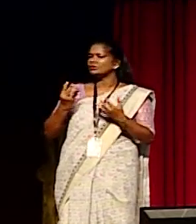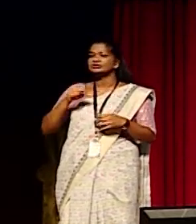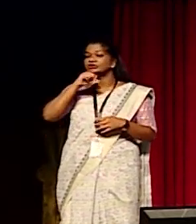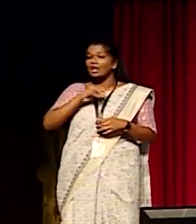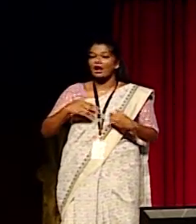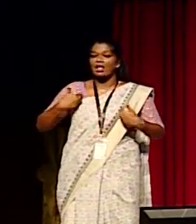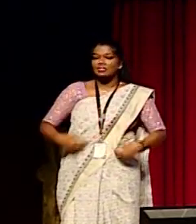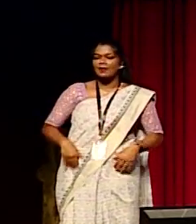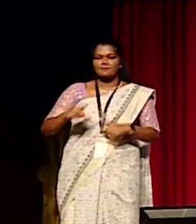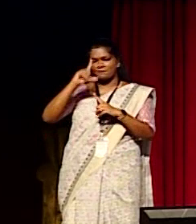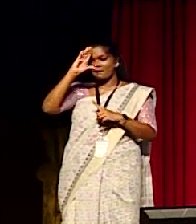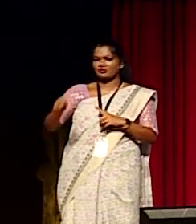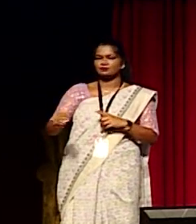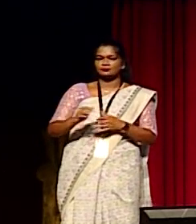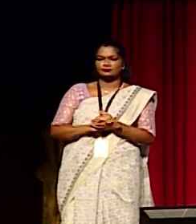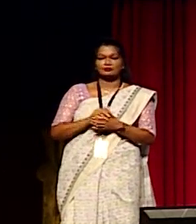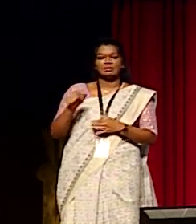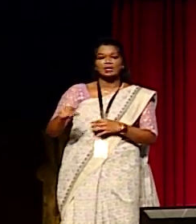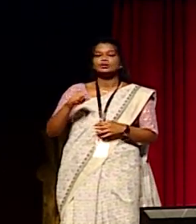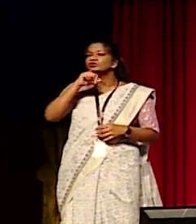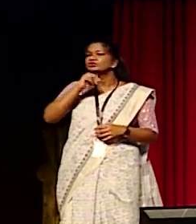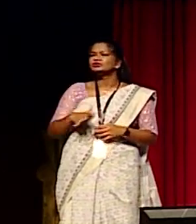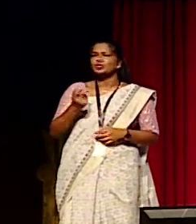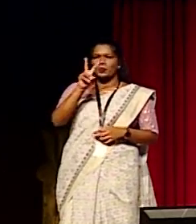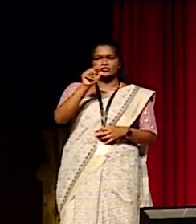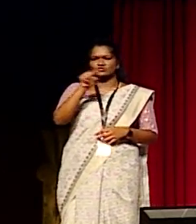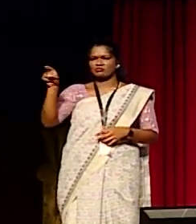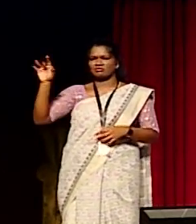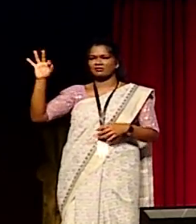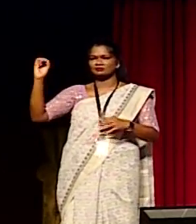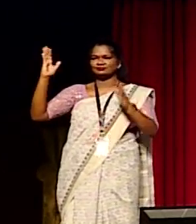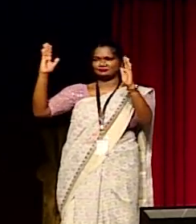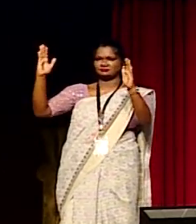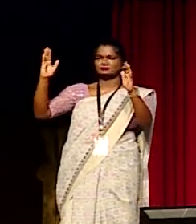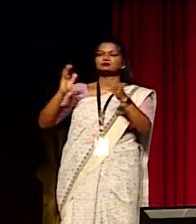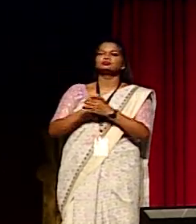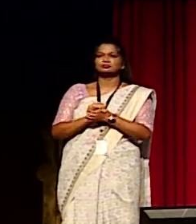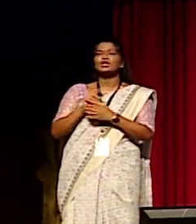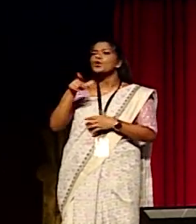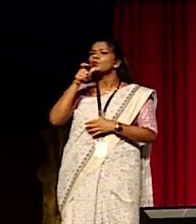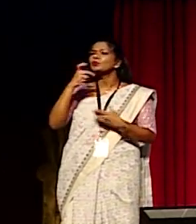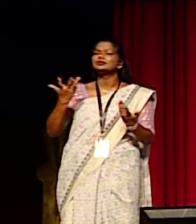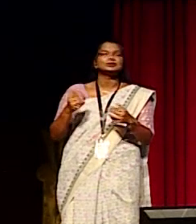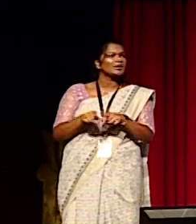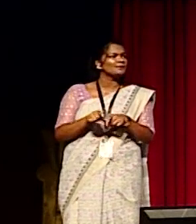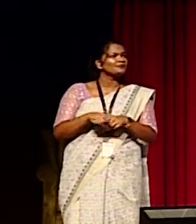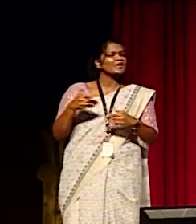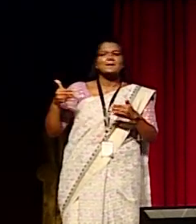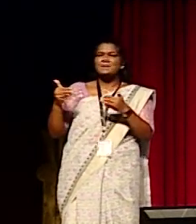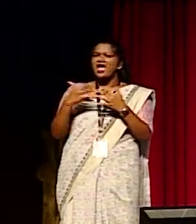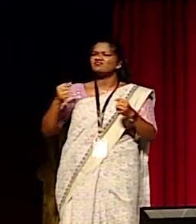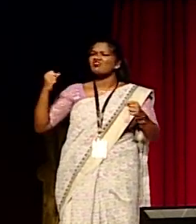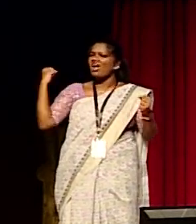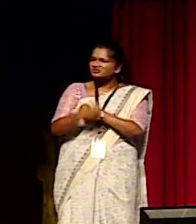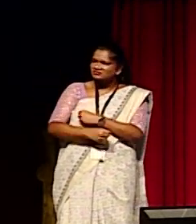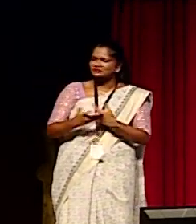young, healthy man in the age group of 20 to 30 years who unfortunately met with an